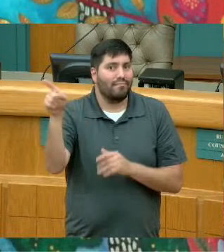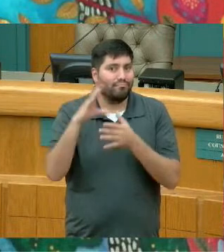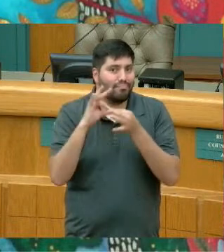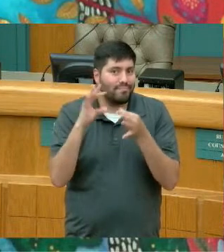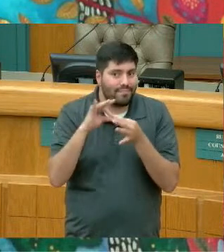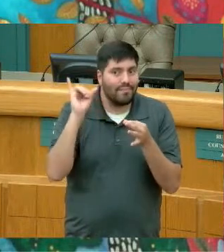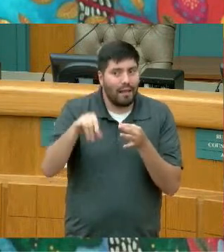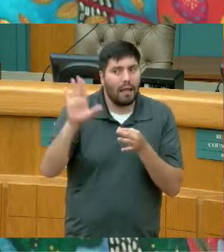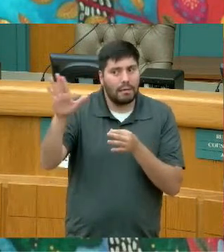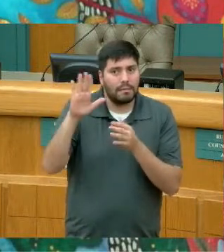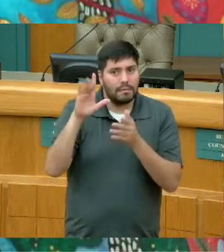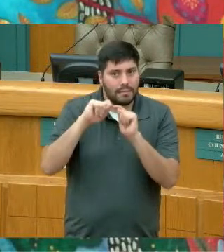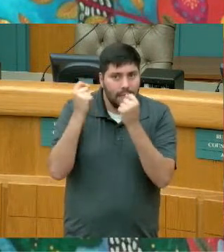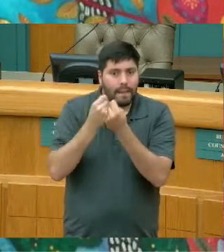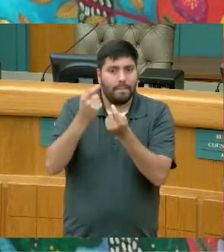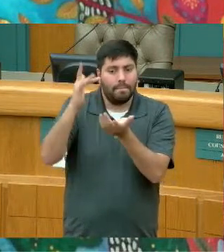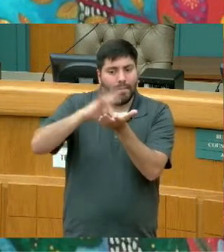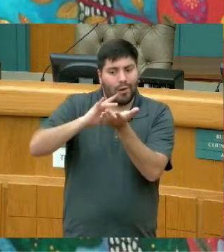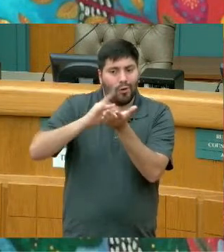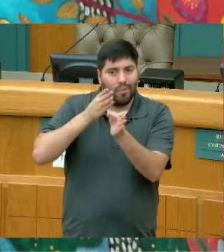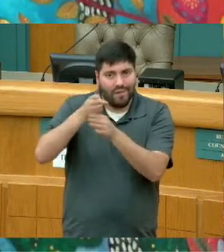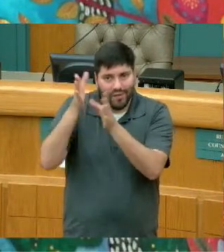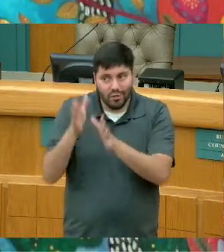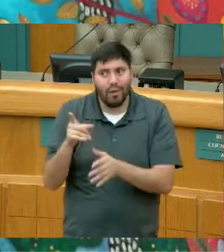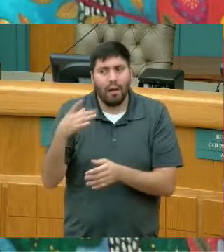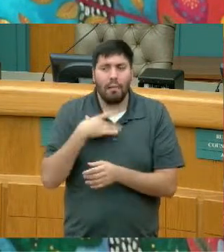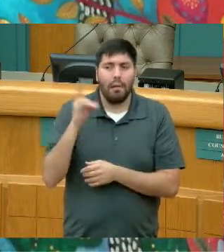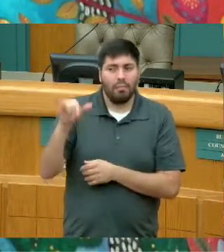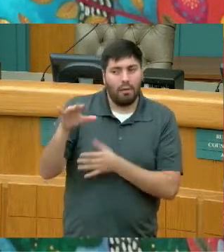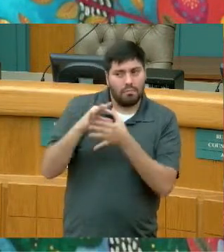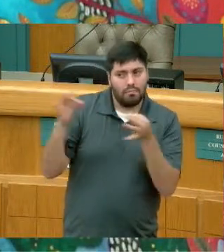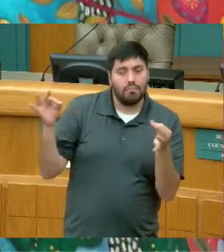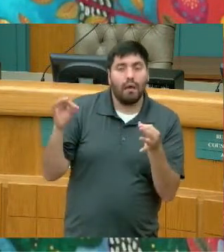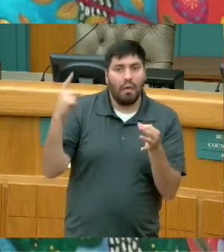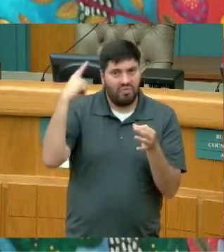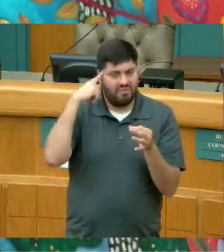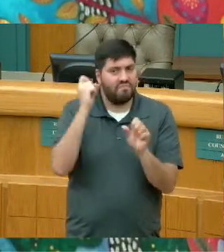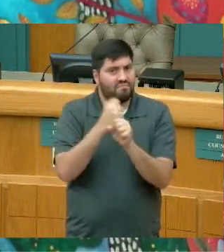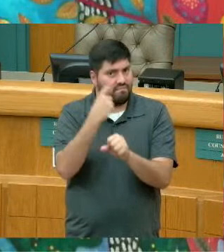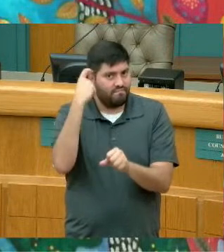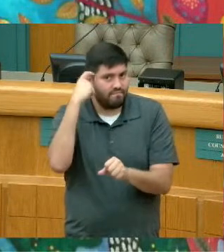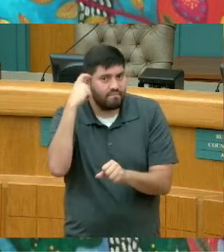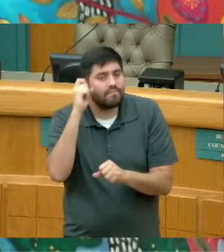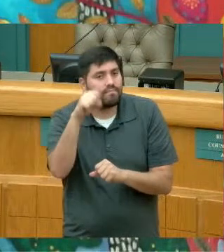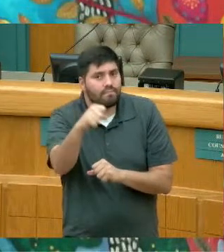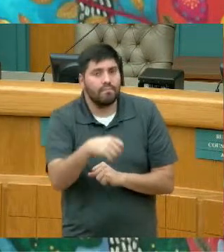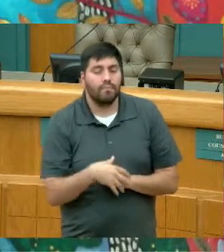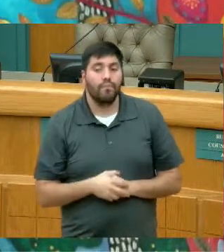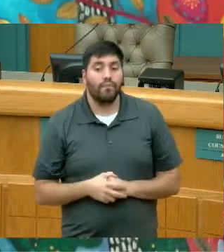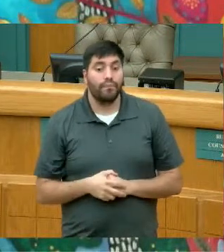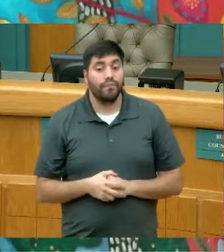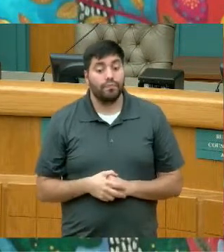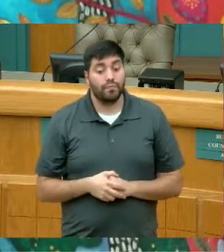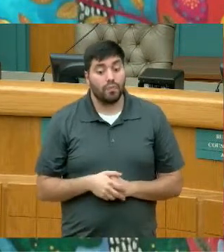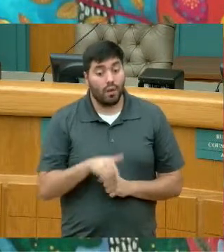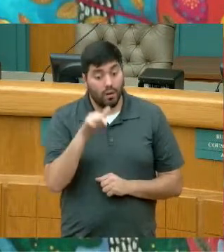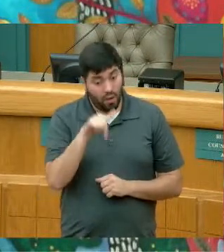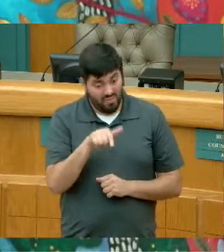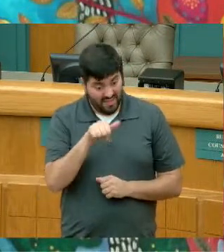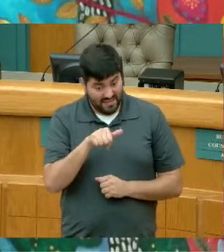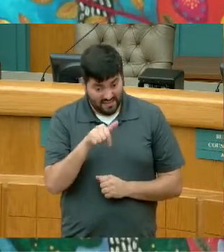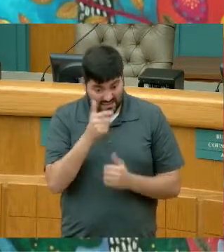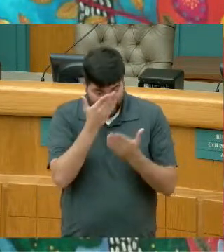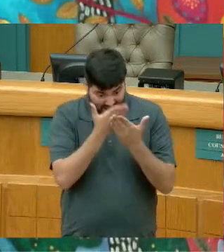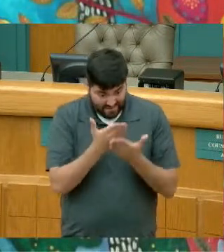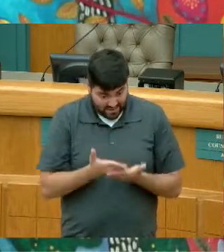again with his team of medical professionals, and I like it, and I think it makes sense. And in the face of the evidence which